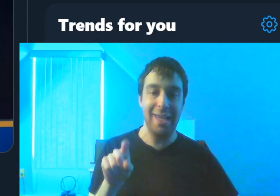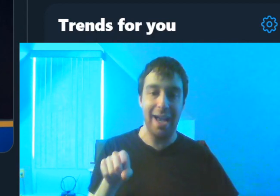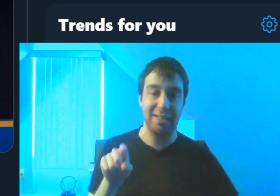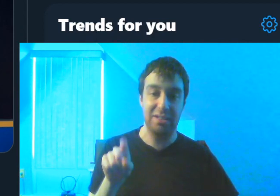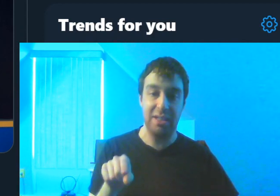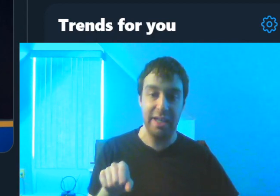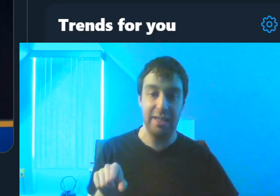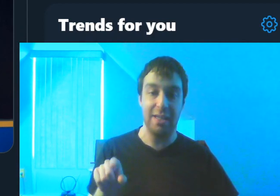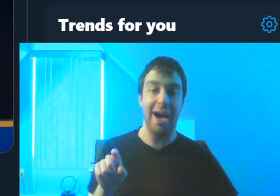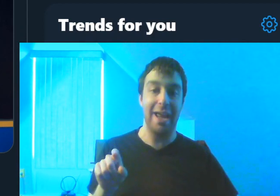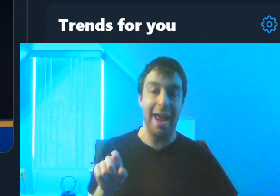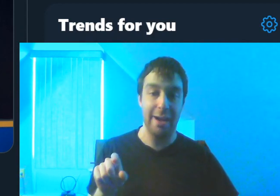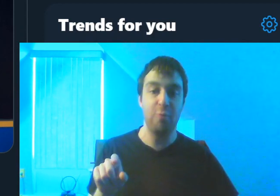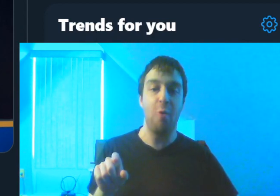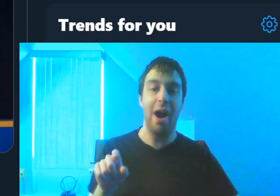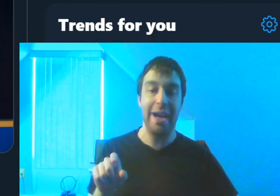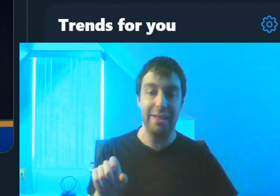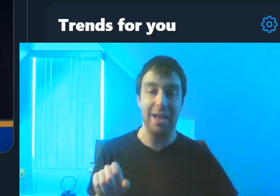at